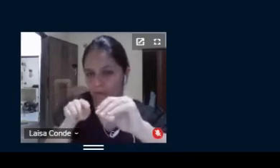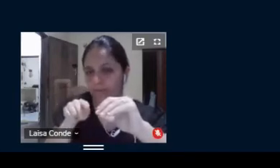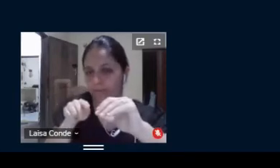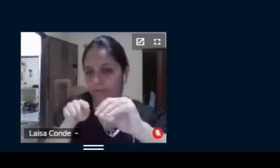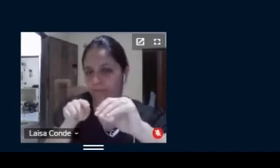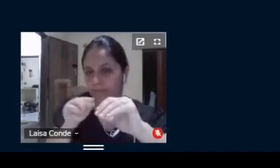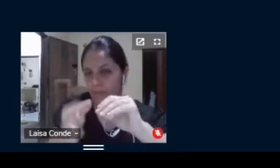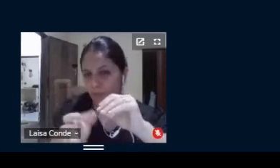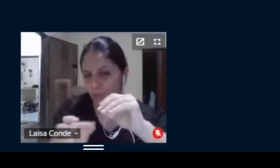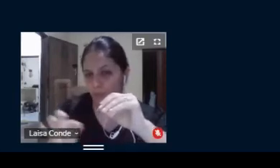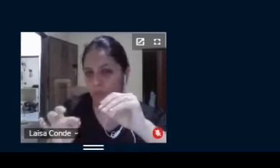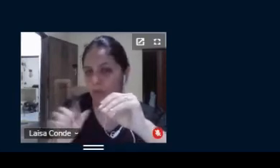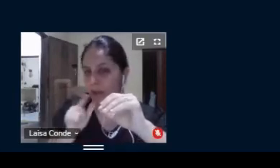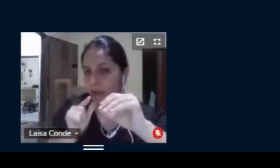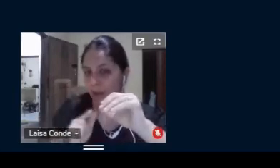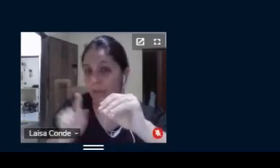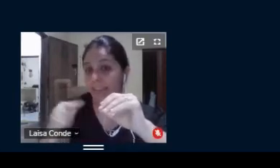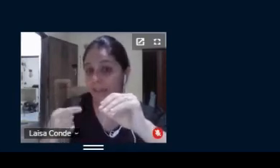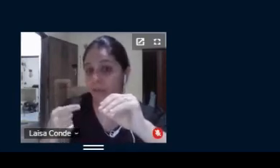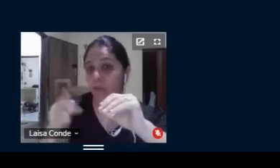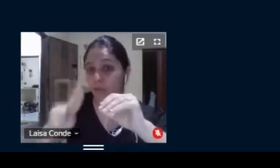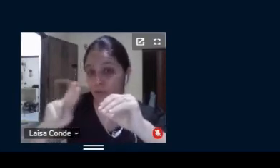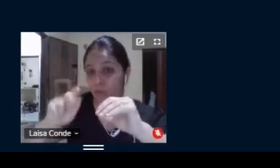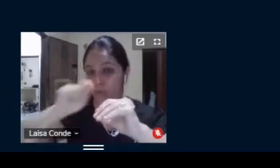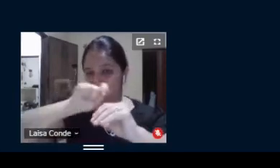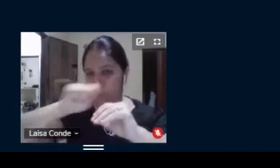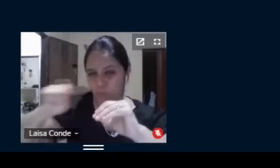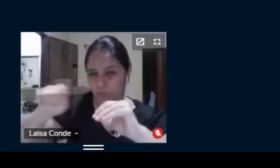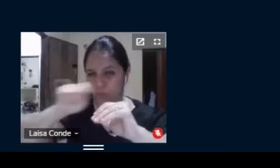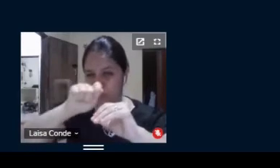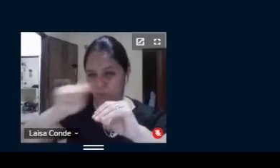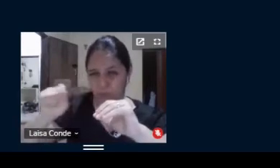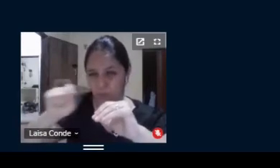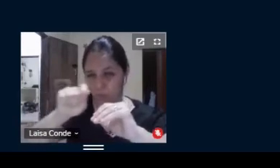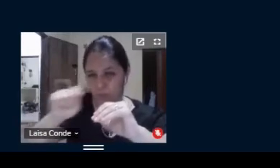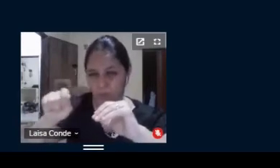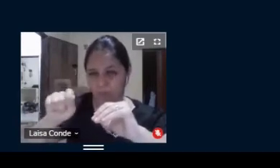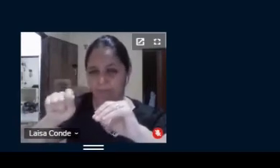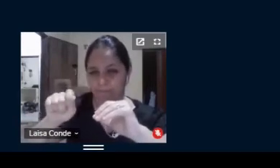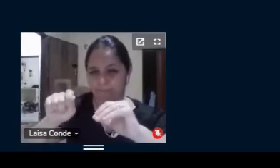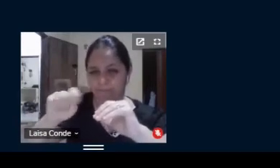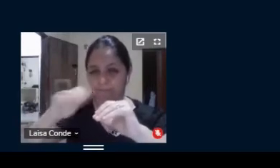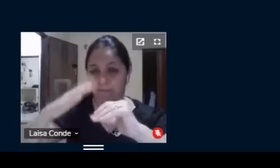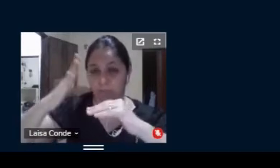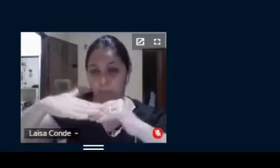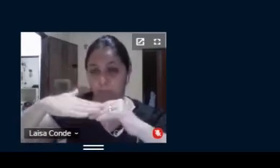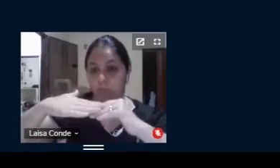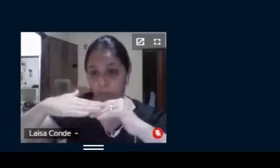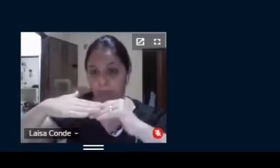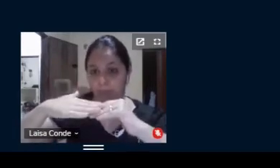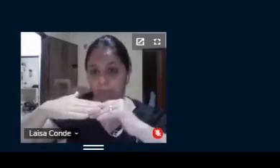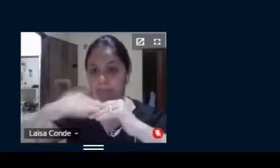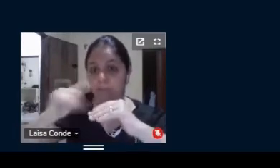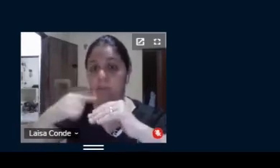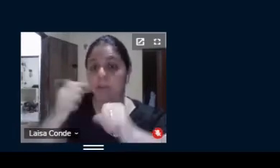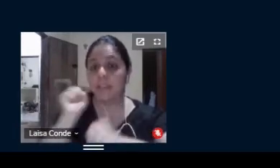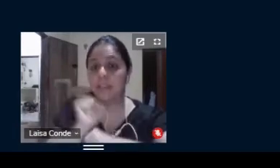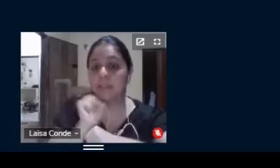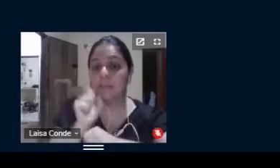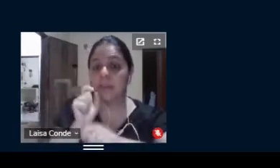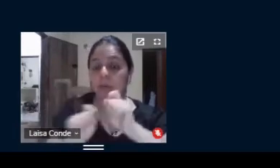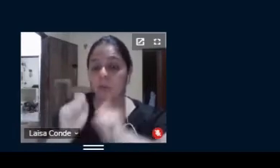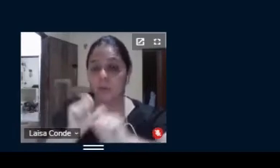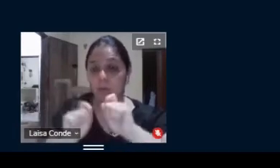is a fine-grained white powder suspended in a liquid. It forms an even coating on the surface. After drying, it